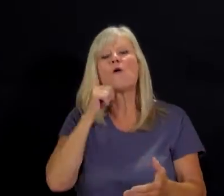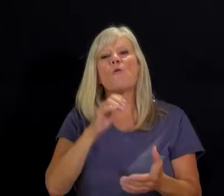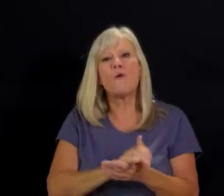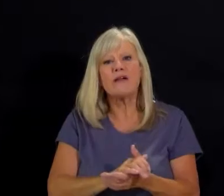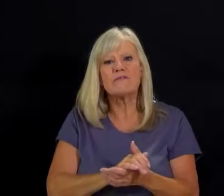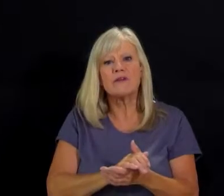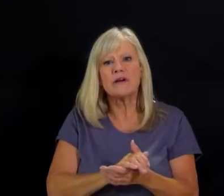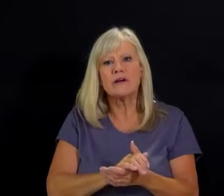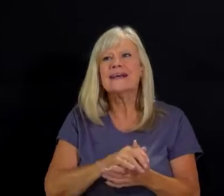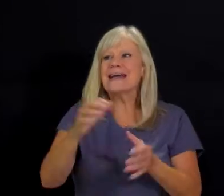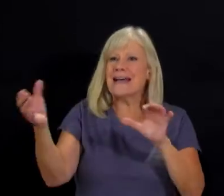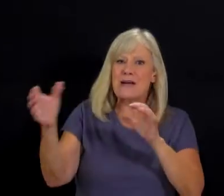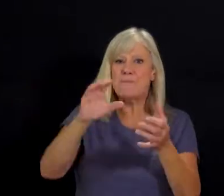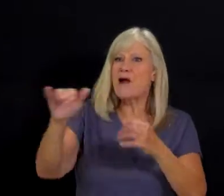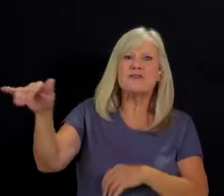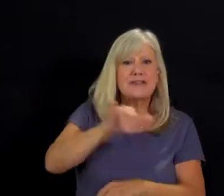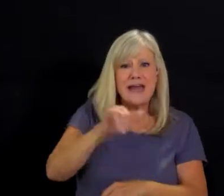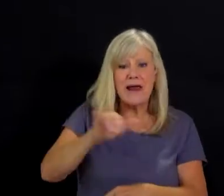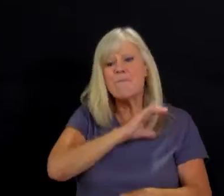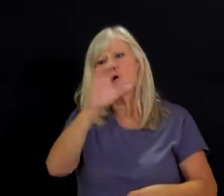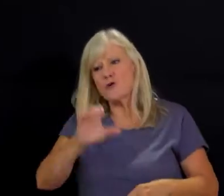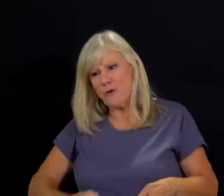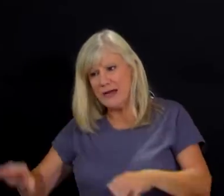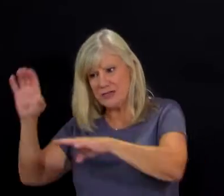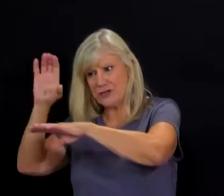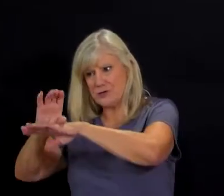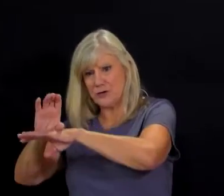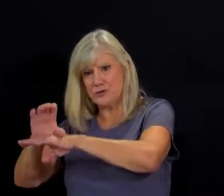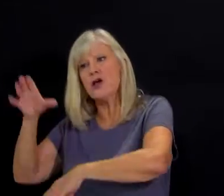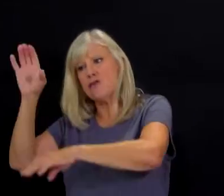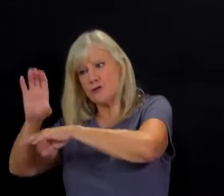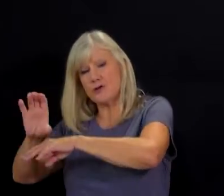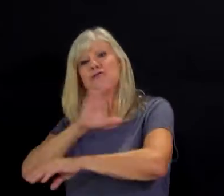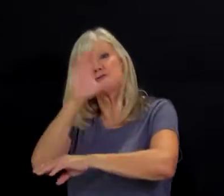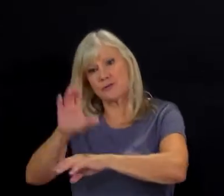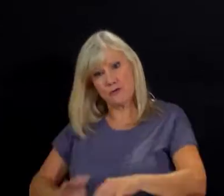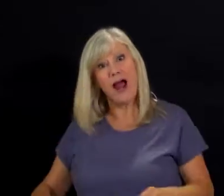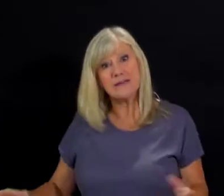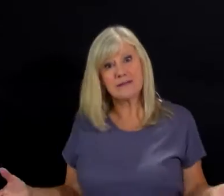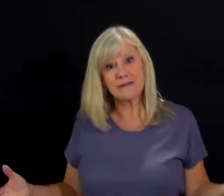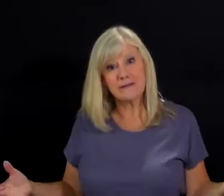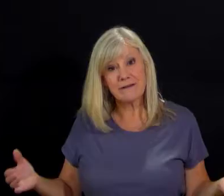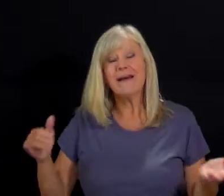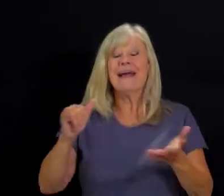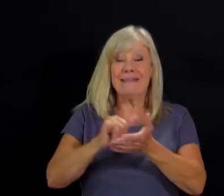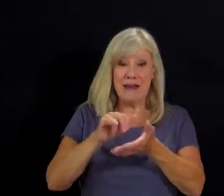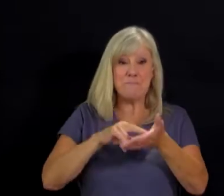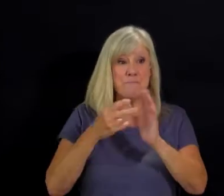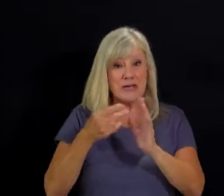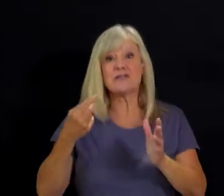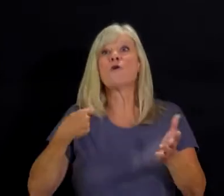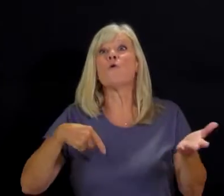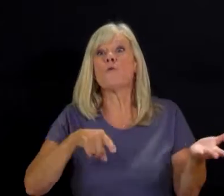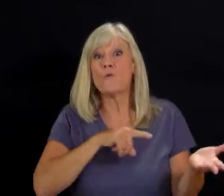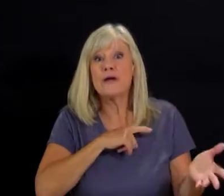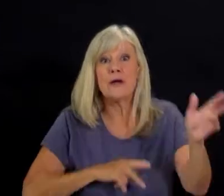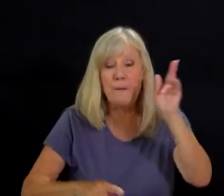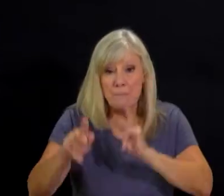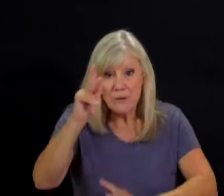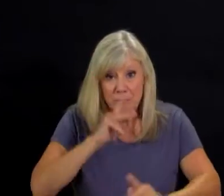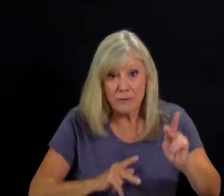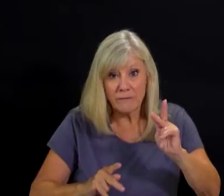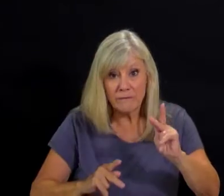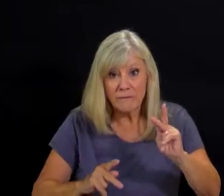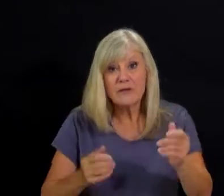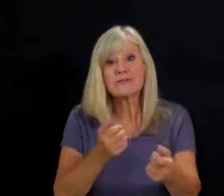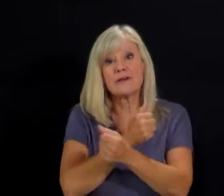to Christ. And by extension, the people should be to one another,